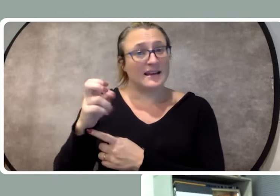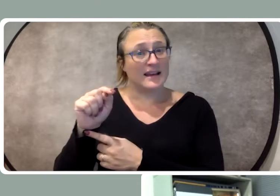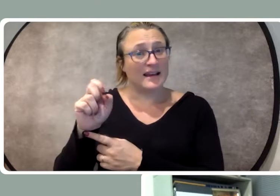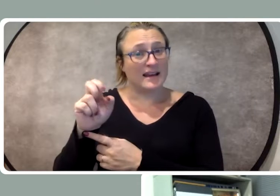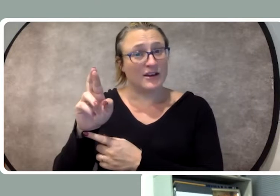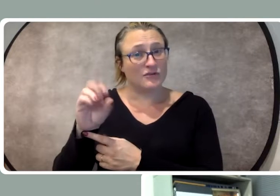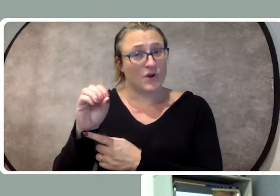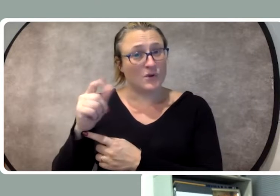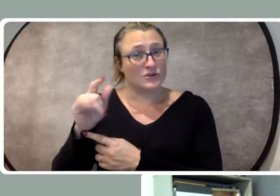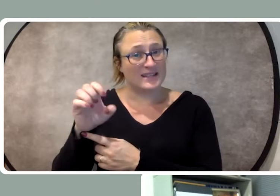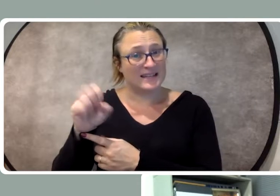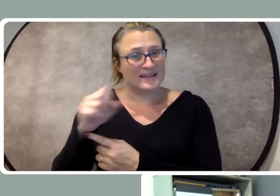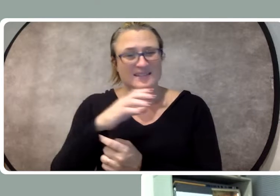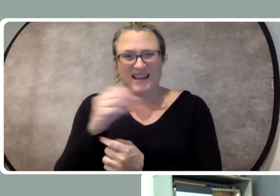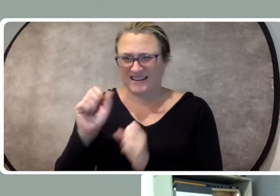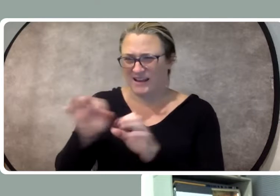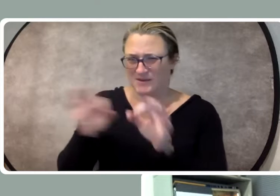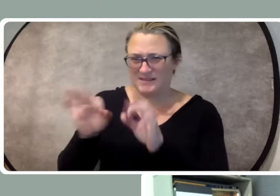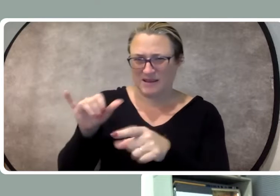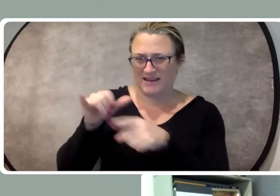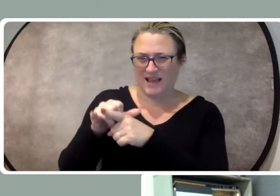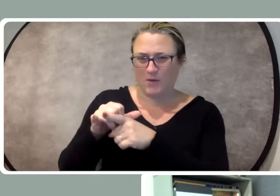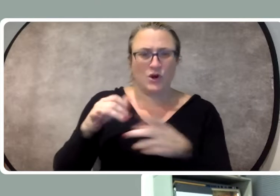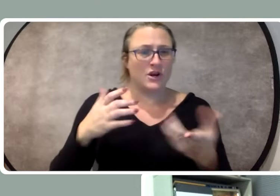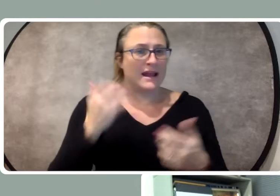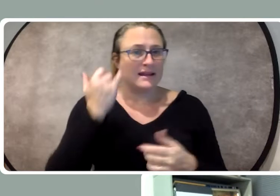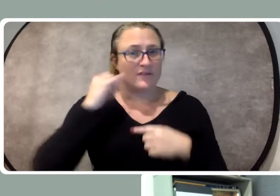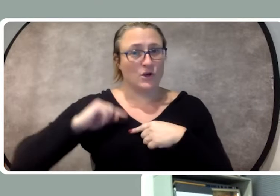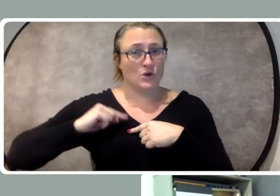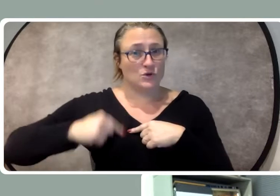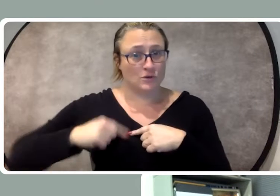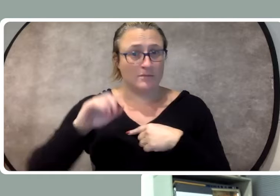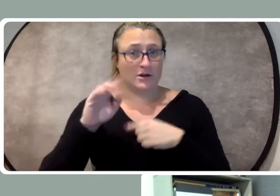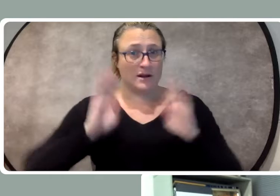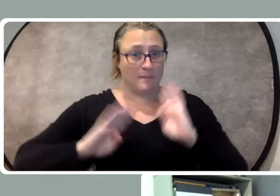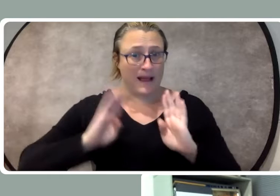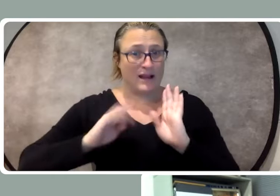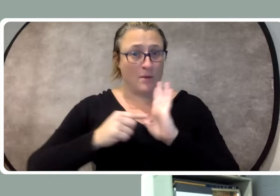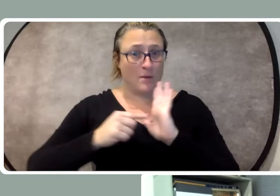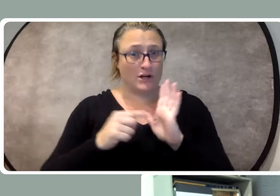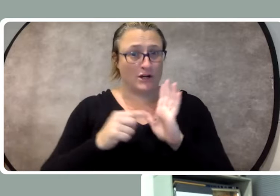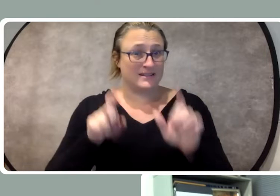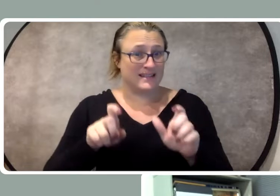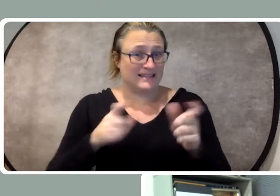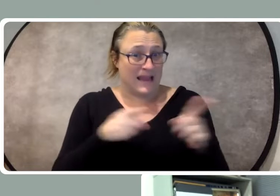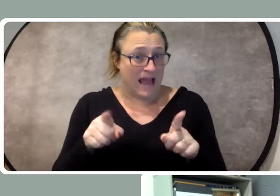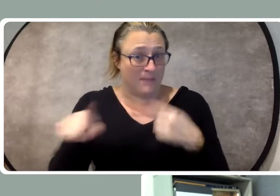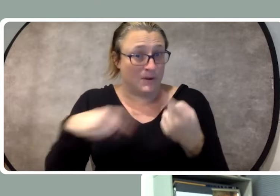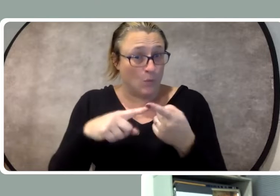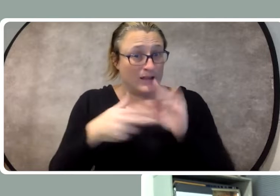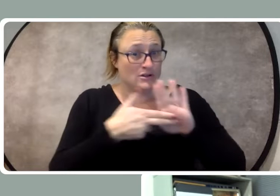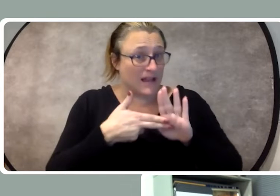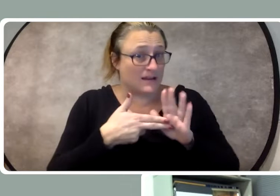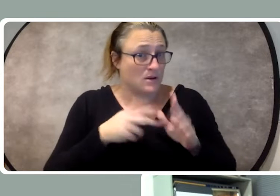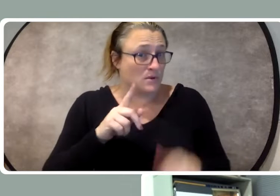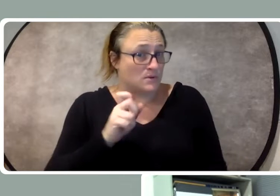be helpful. And should tumor biomarker testing happen upon diagnosis? And I can't tell if